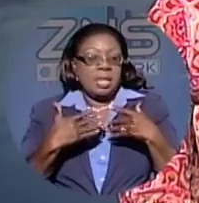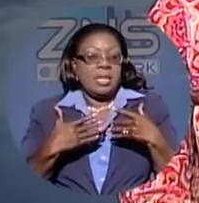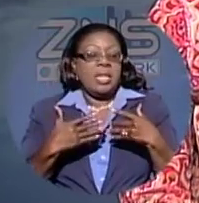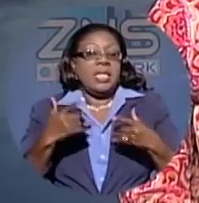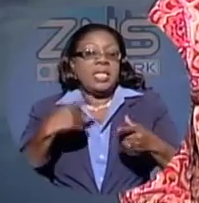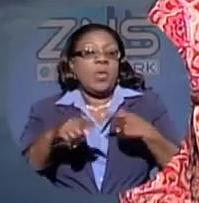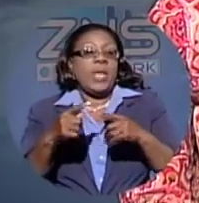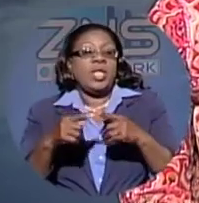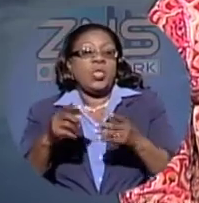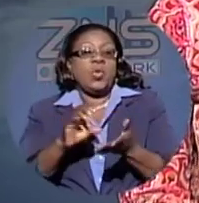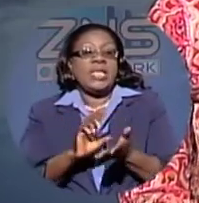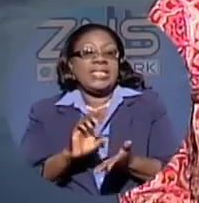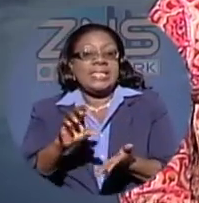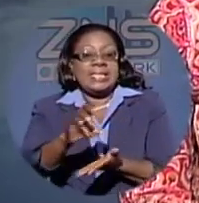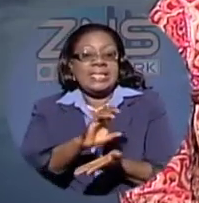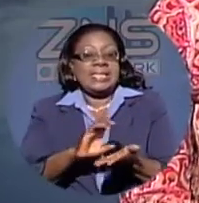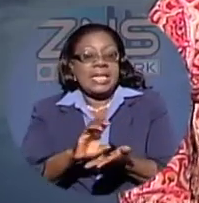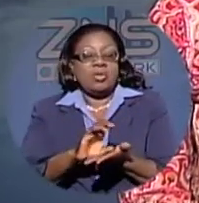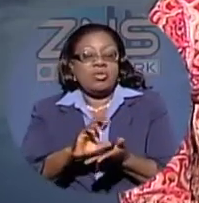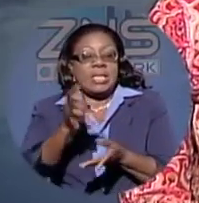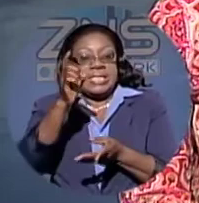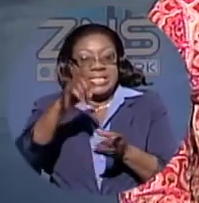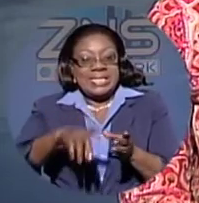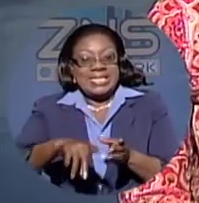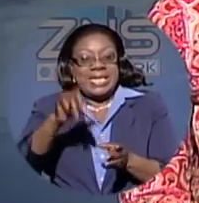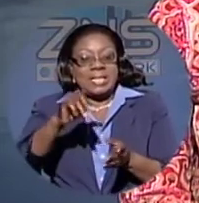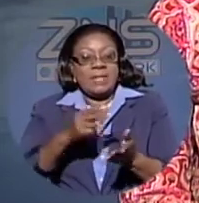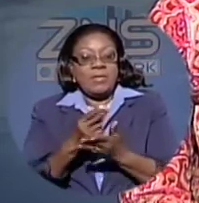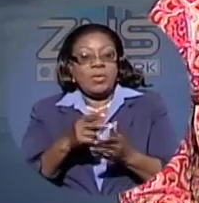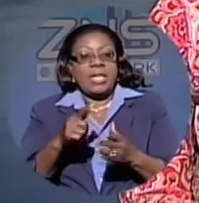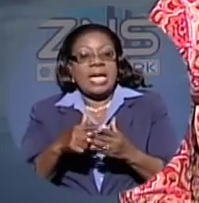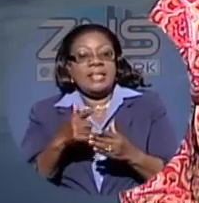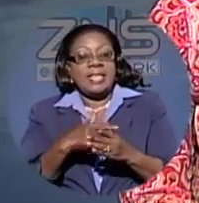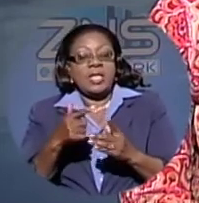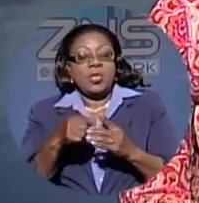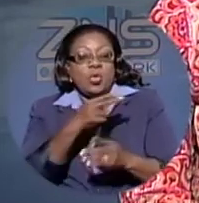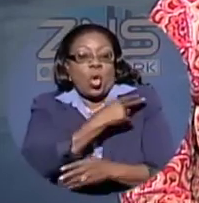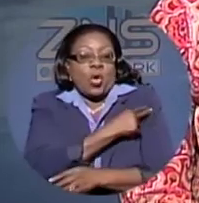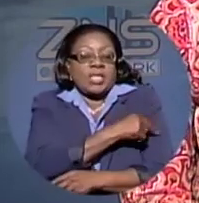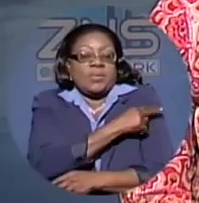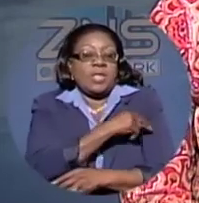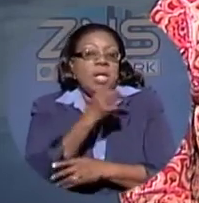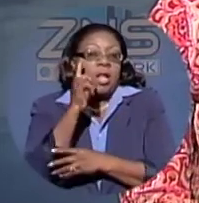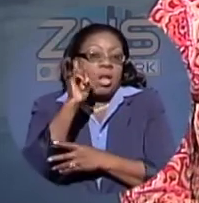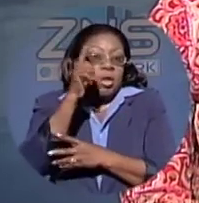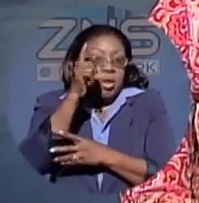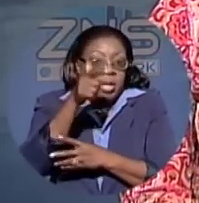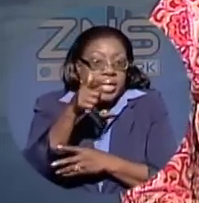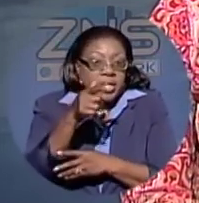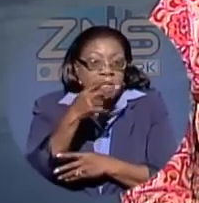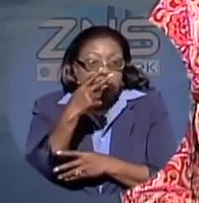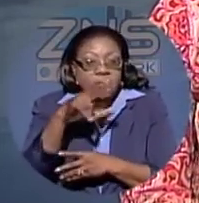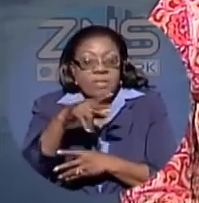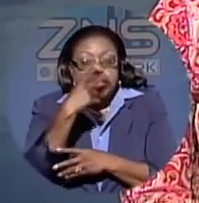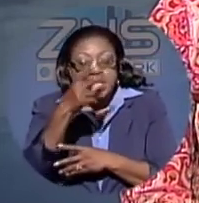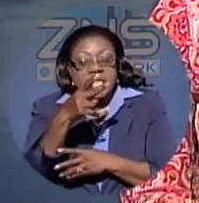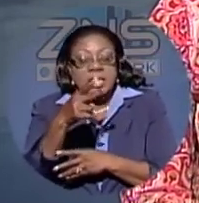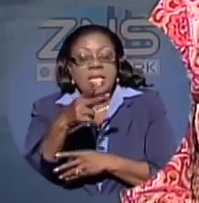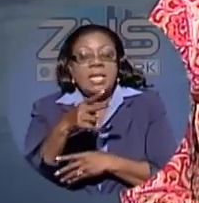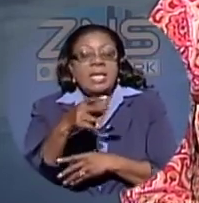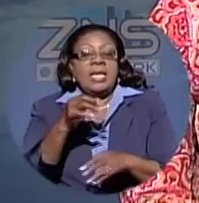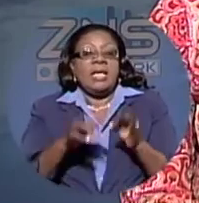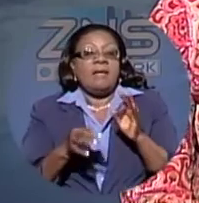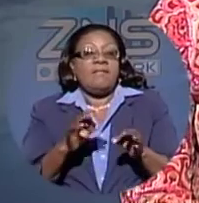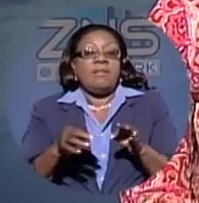flocked to the Central Detective Unit and later the Princess Margaret Hospital, searching for answers and hoping that the body found was not